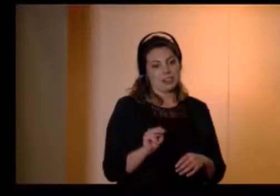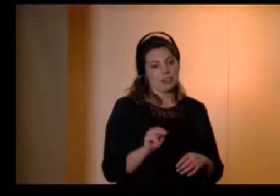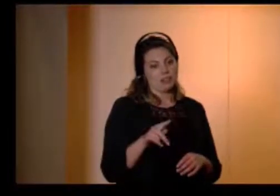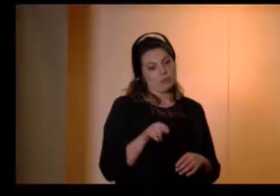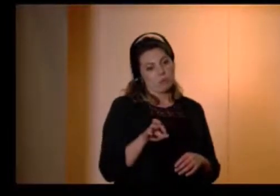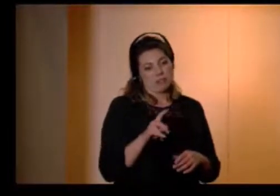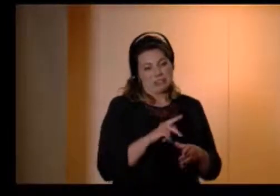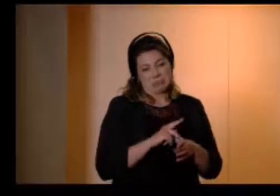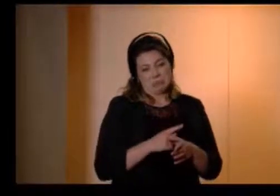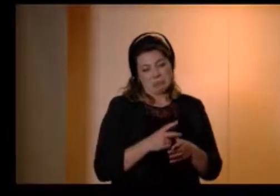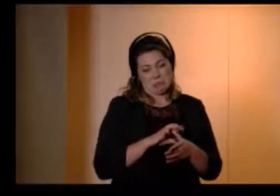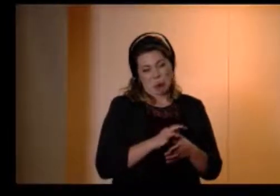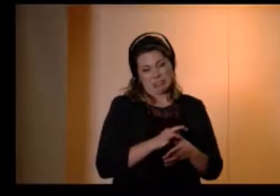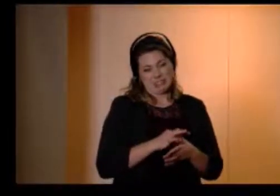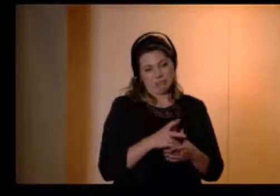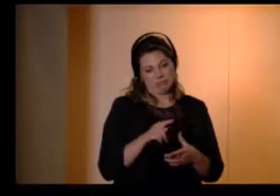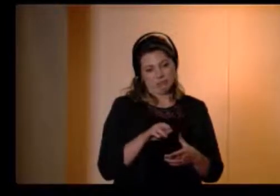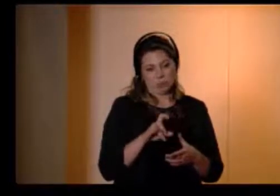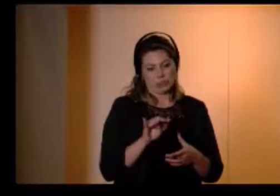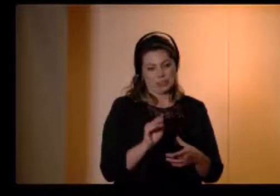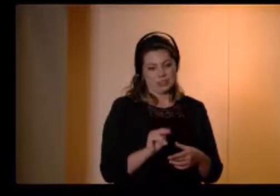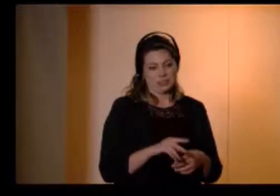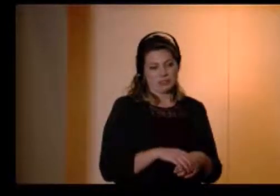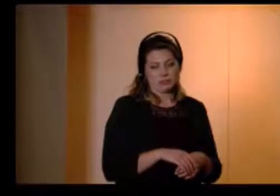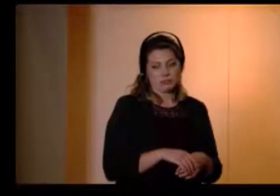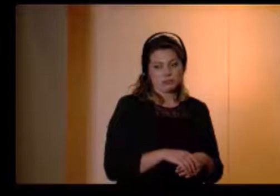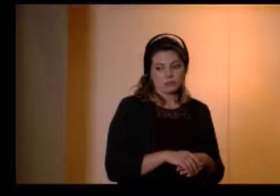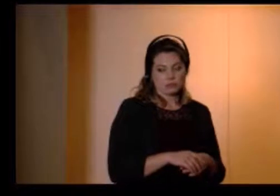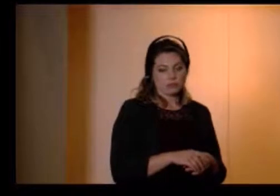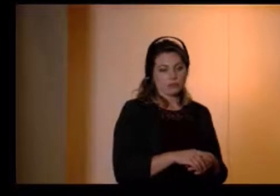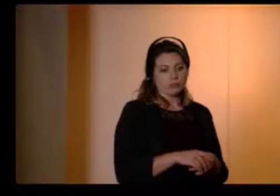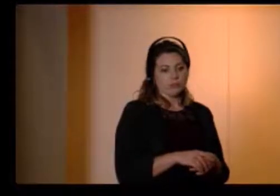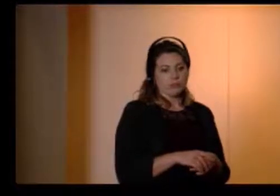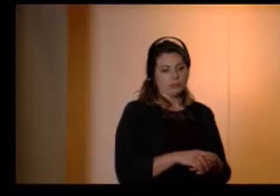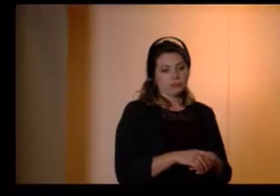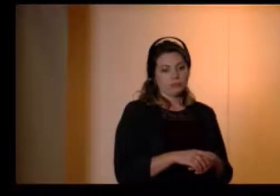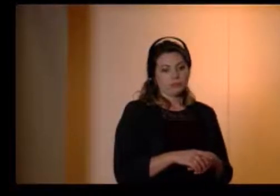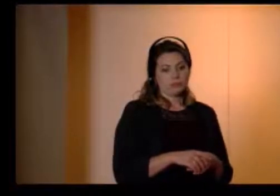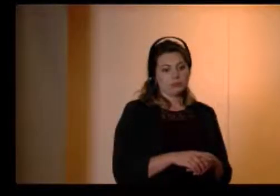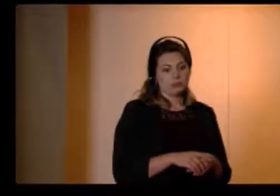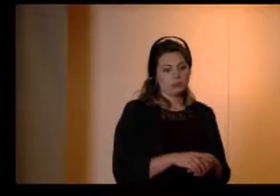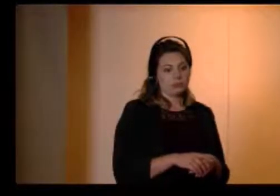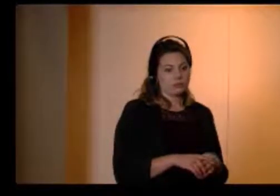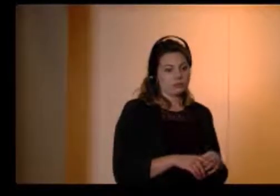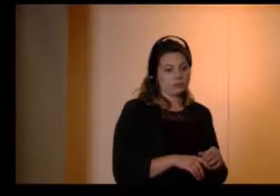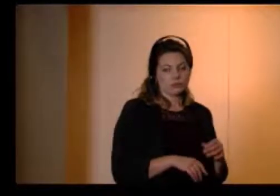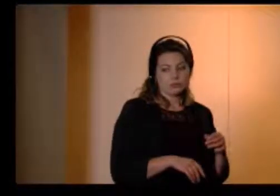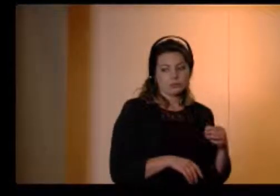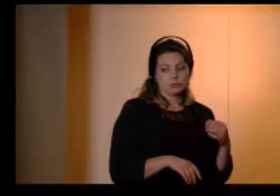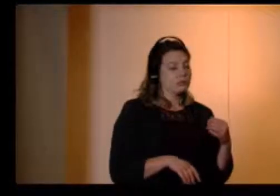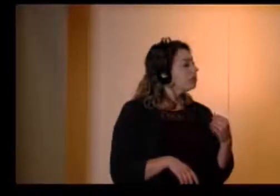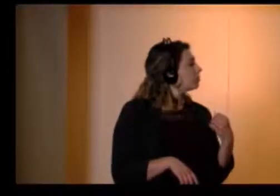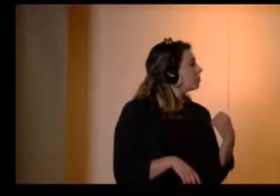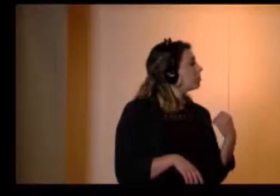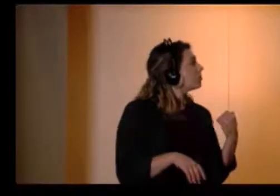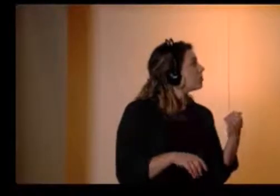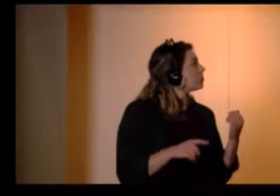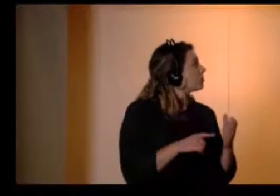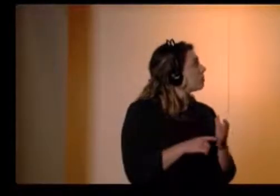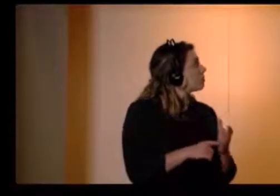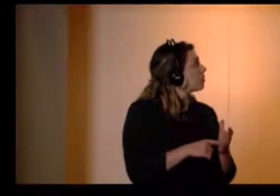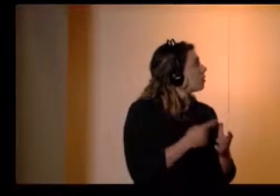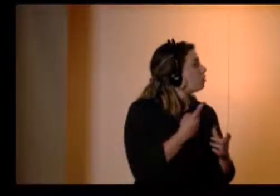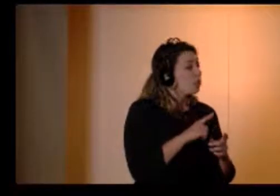with other information about bonds. This particular molecule, this is a model of a trimer of the